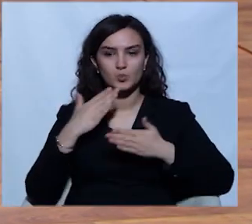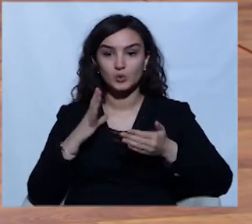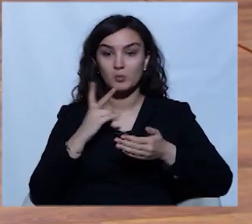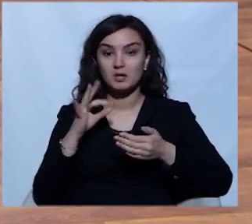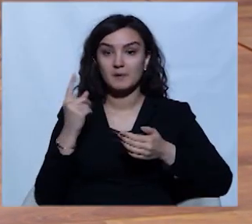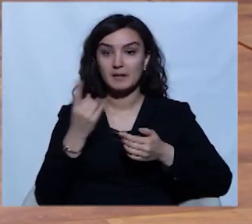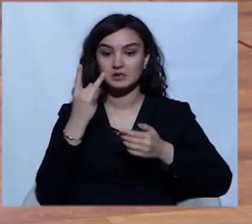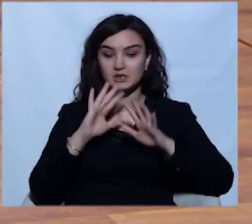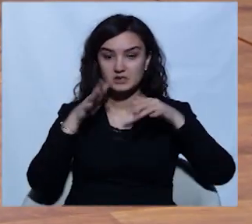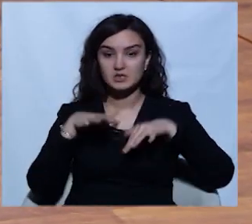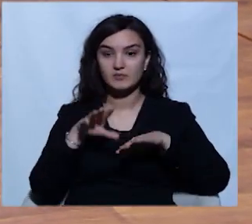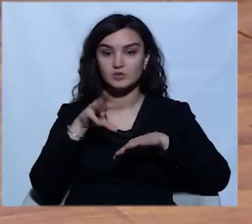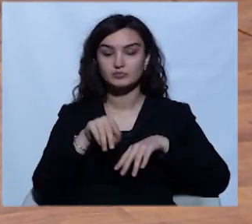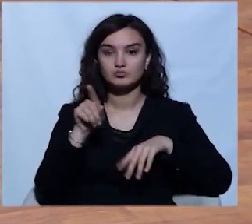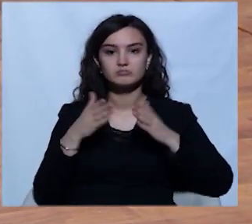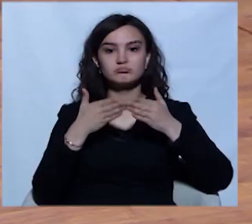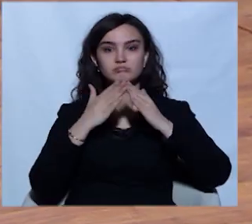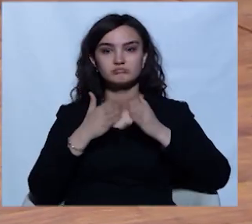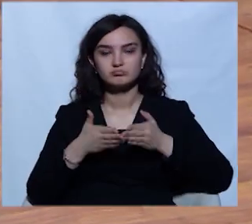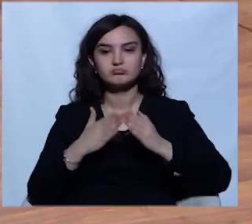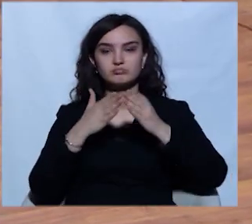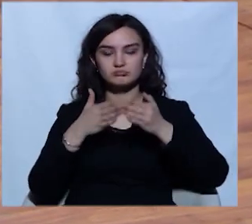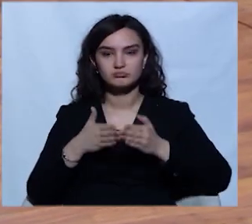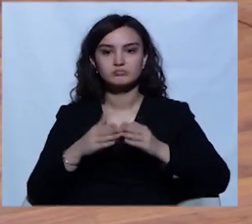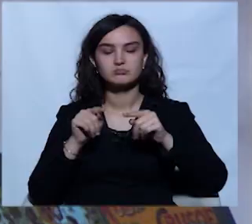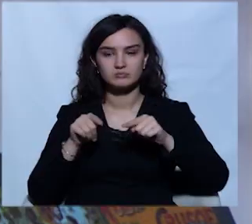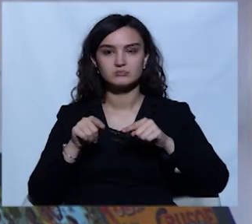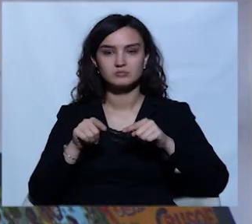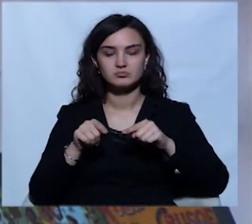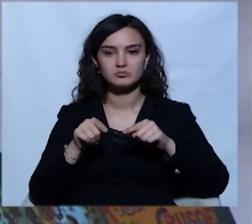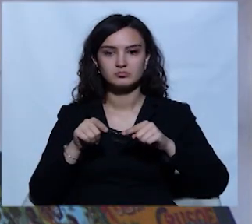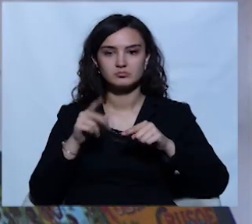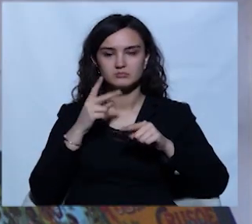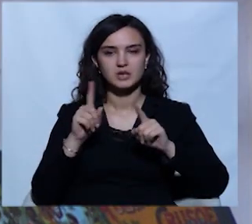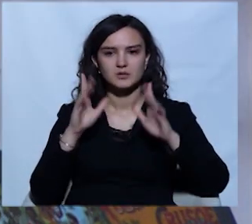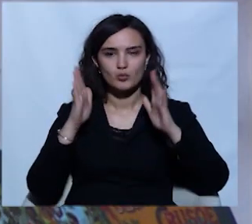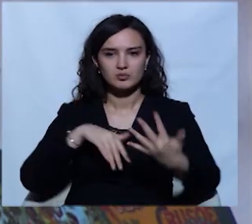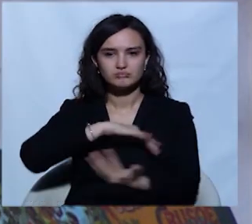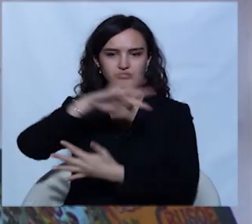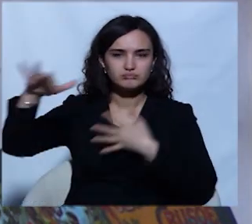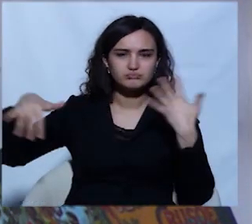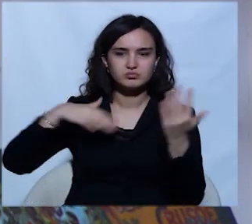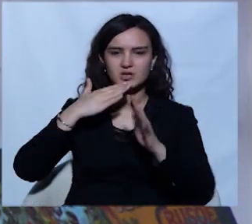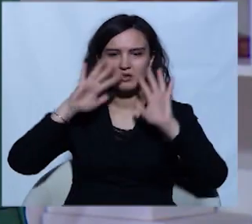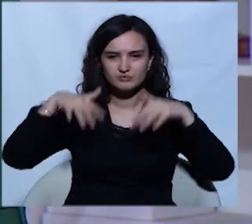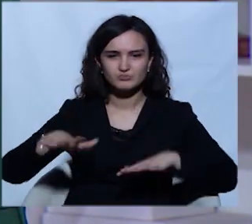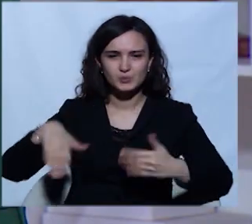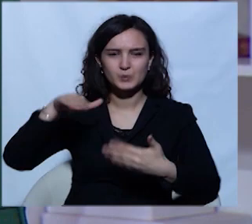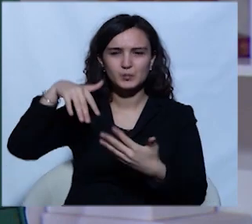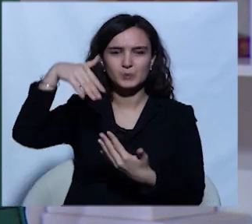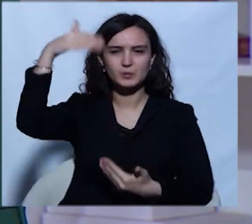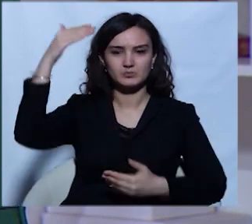at sea, he encounters pirates and a terrible storm. Talk about double trouble. Oof,